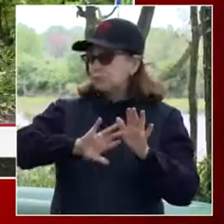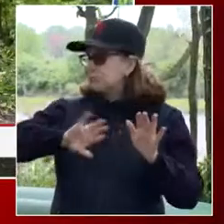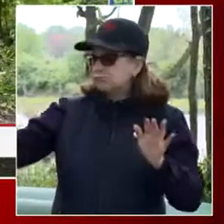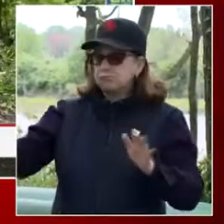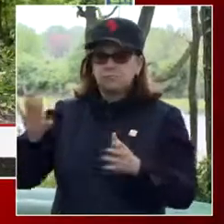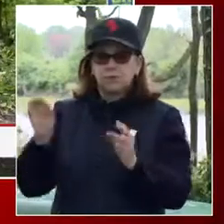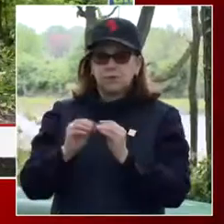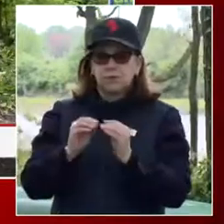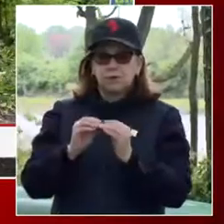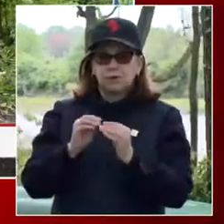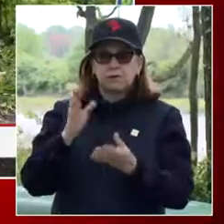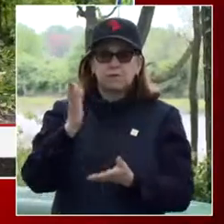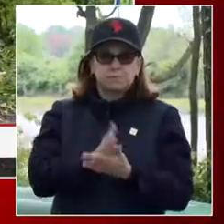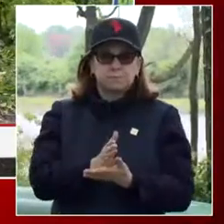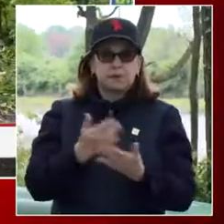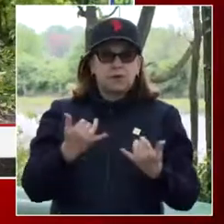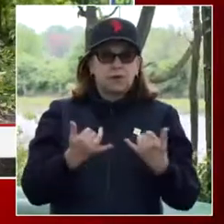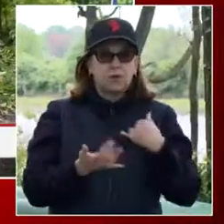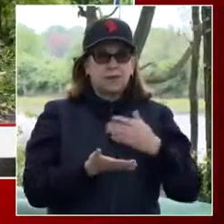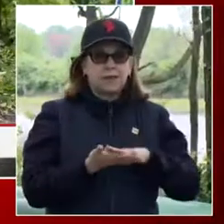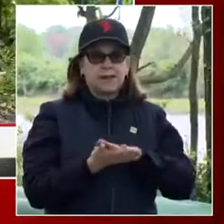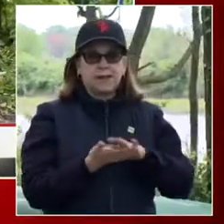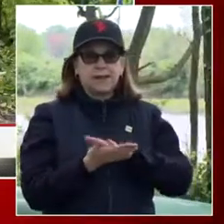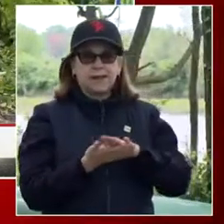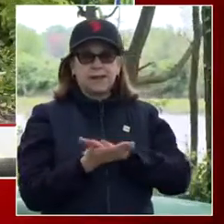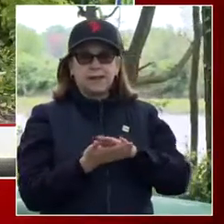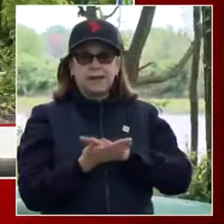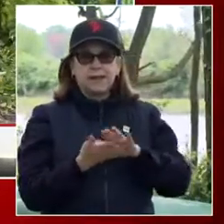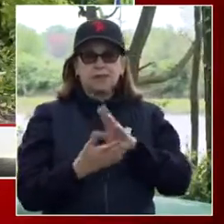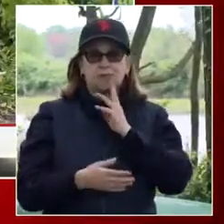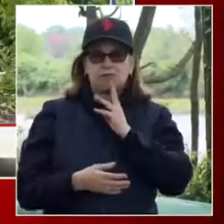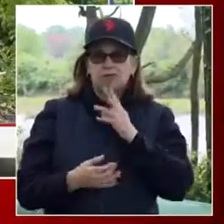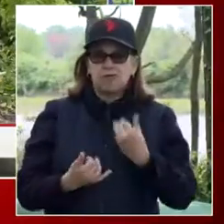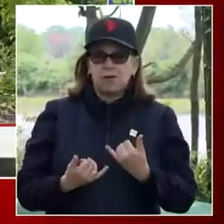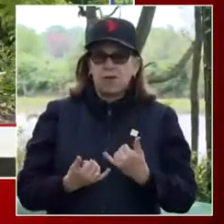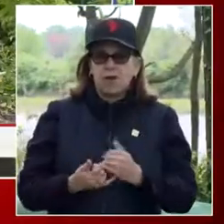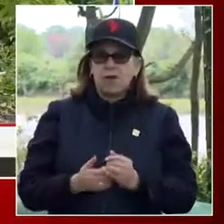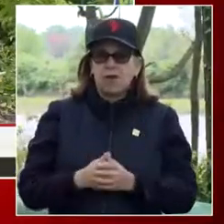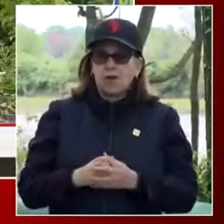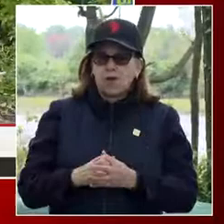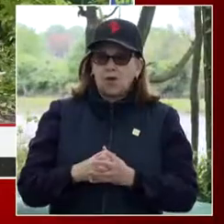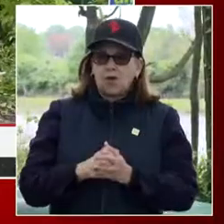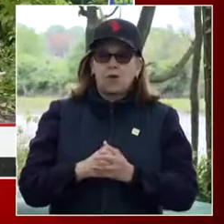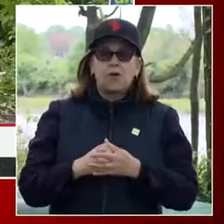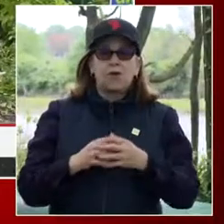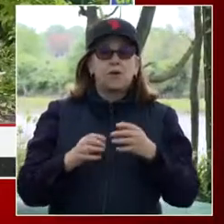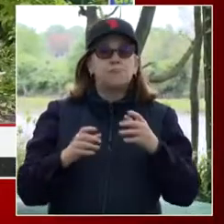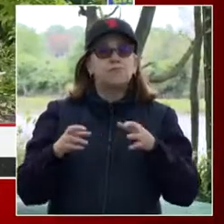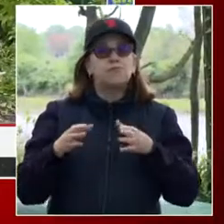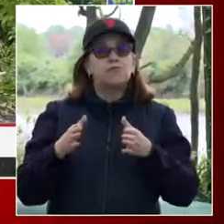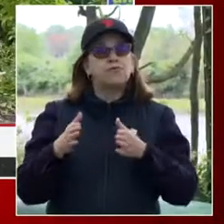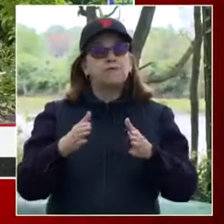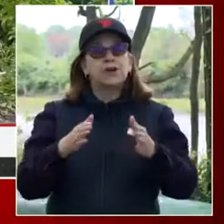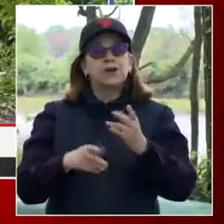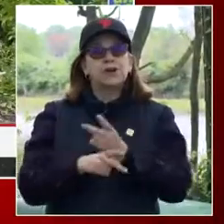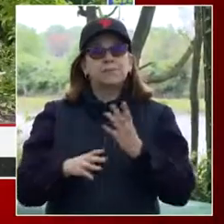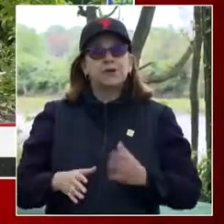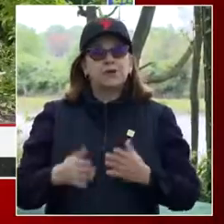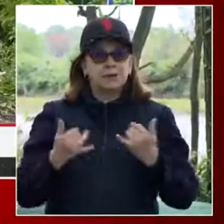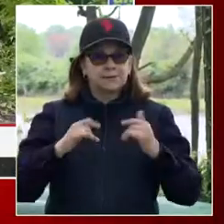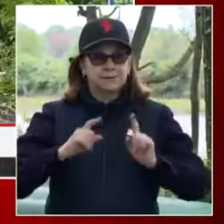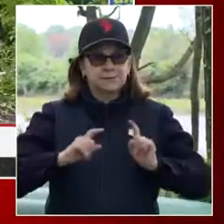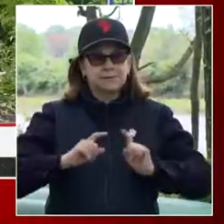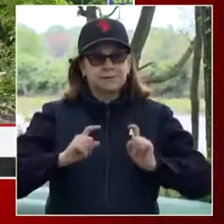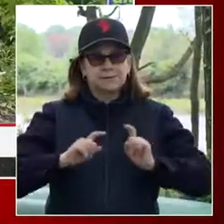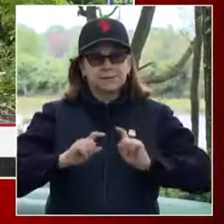and also we're maintaining on our website, along with the River Keeper in partnership, who test bacteria levels for